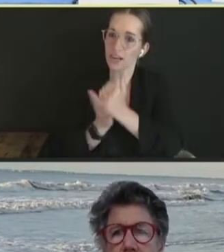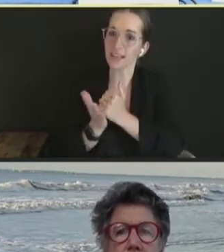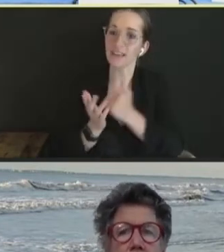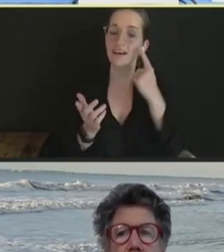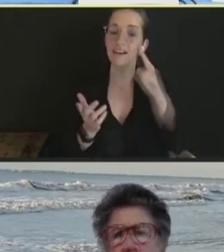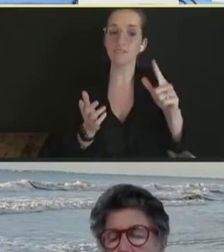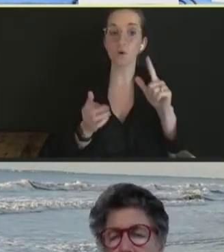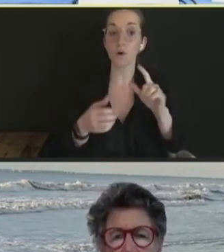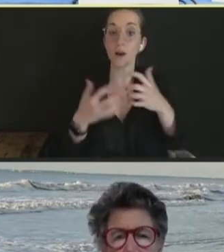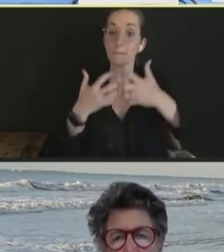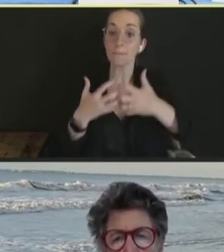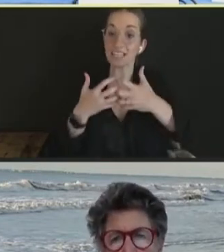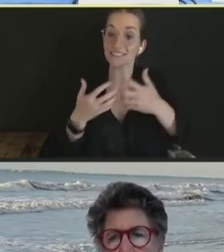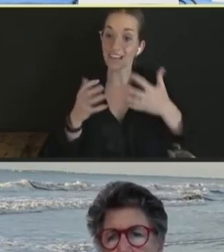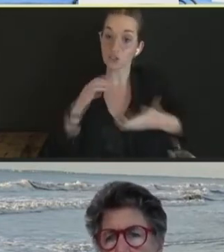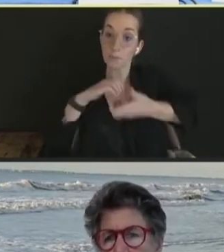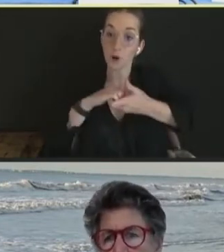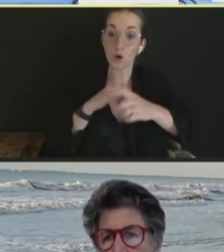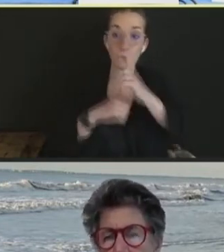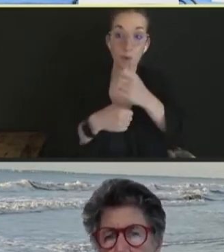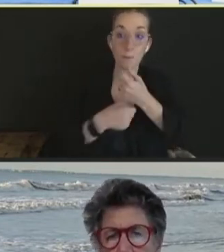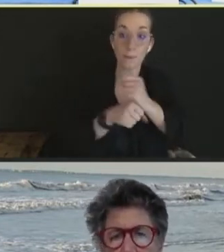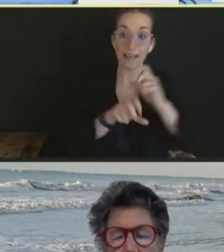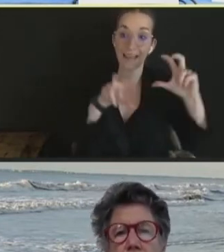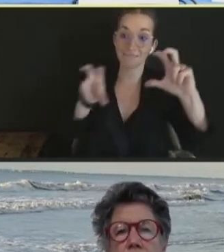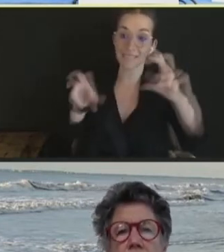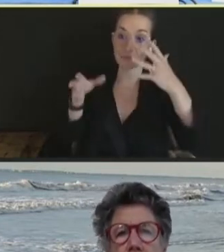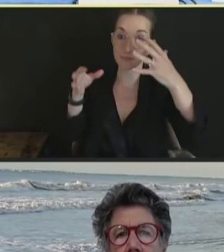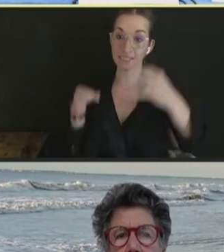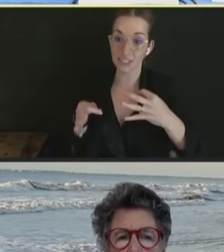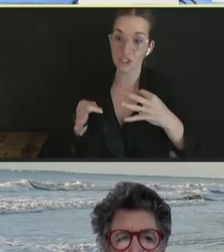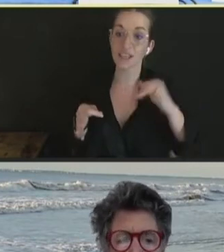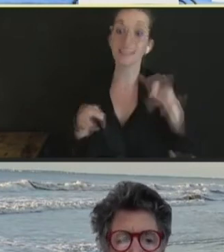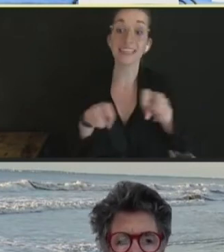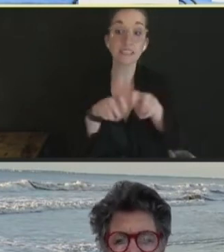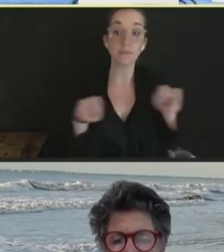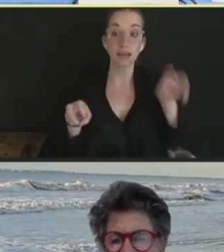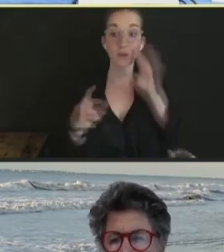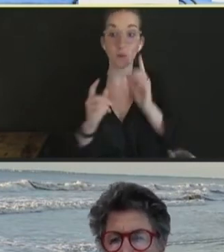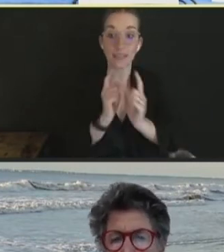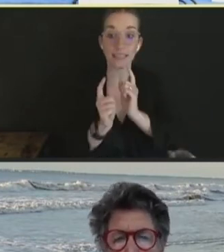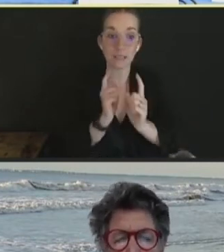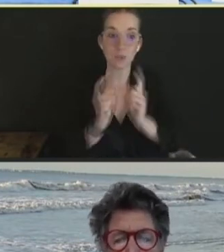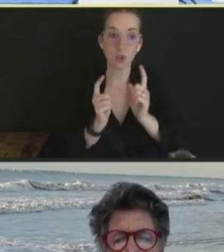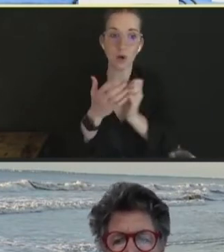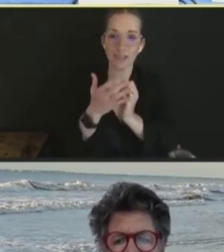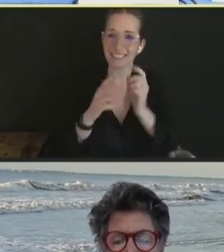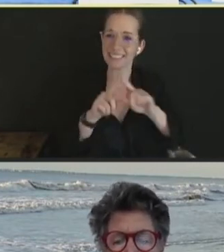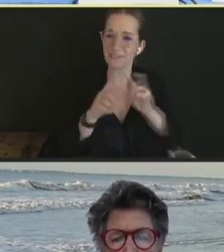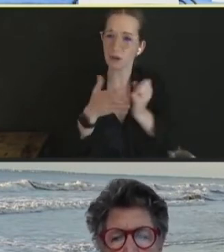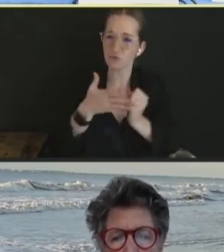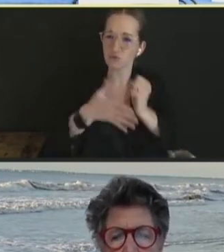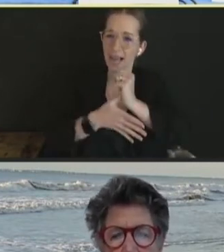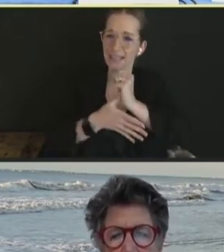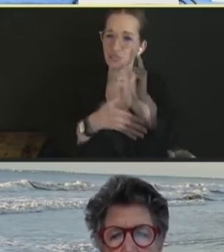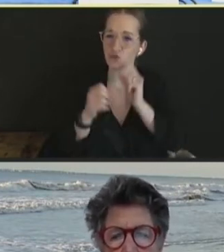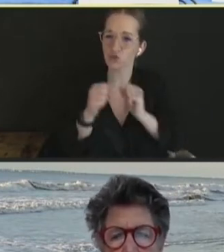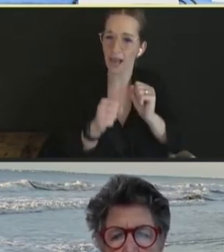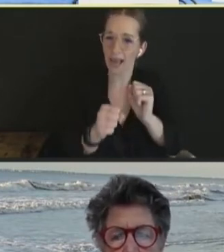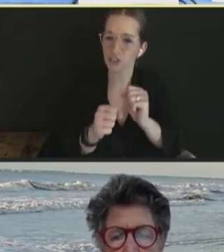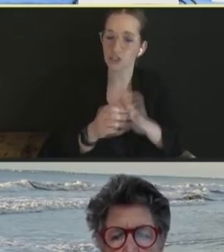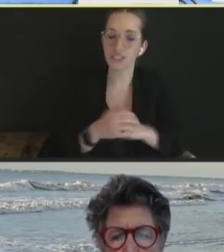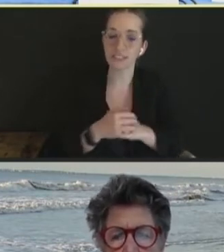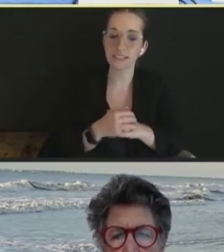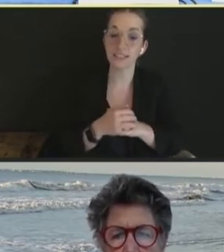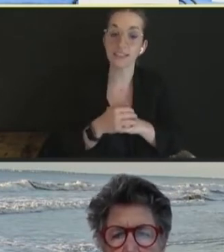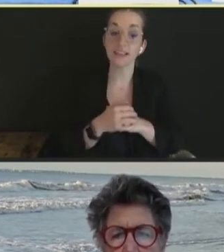investment decisions, this panel will explore prioritization strategies. The members of this panel are all going to be